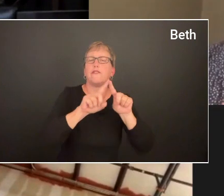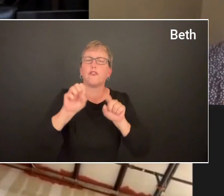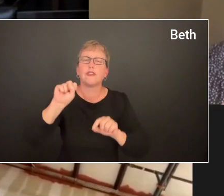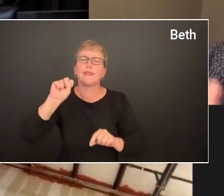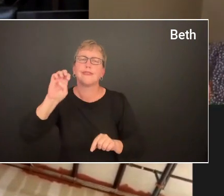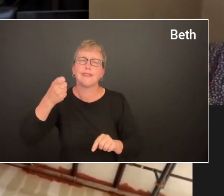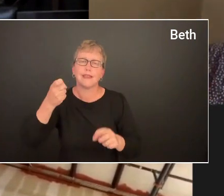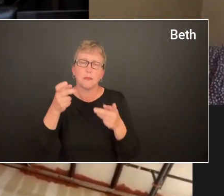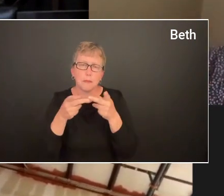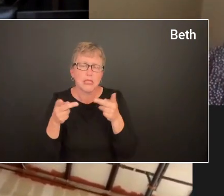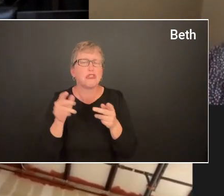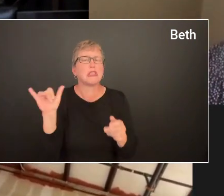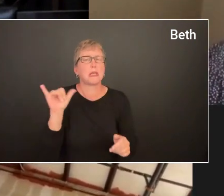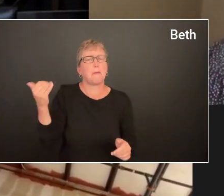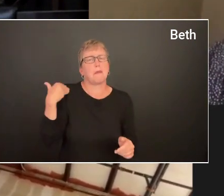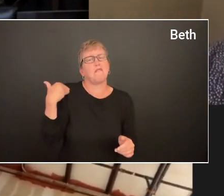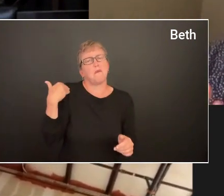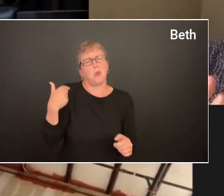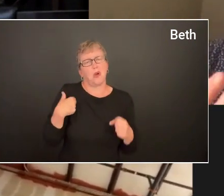it really helps me when I'm on my side.